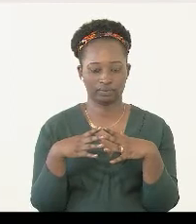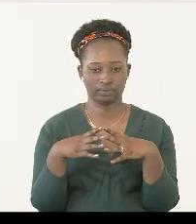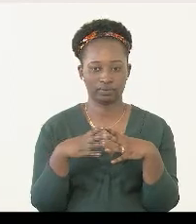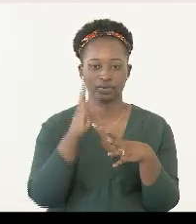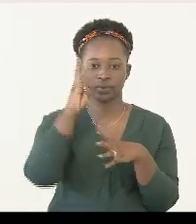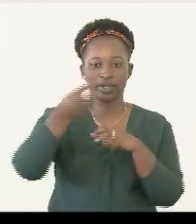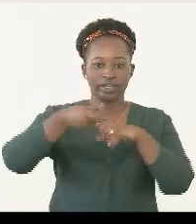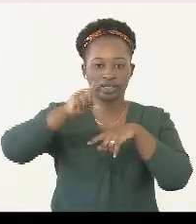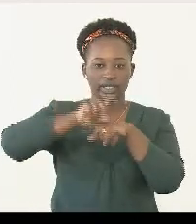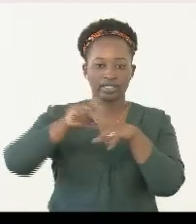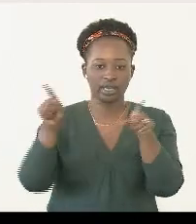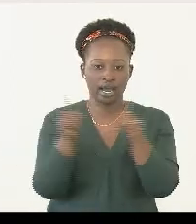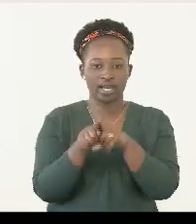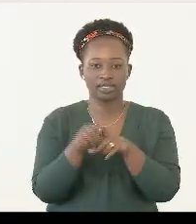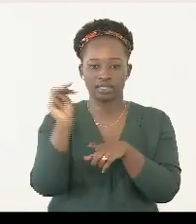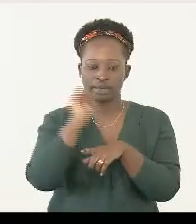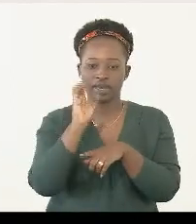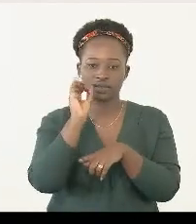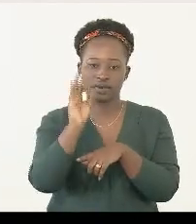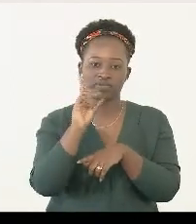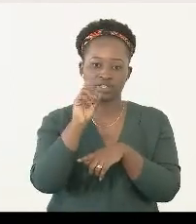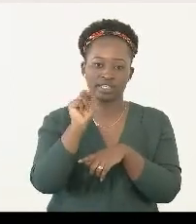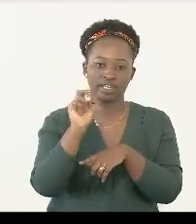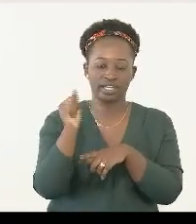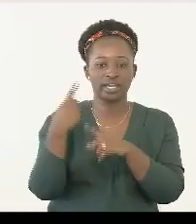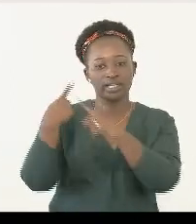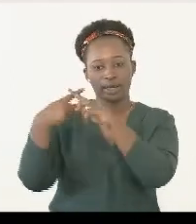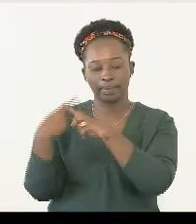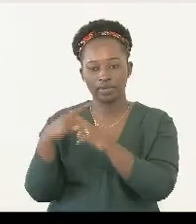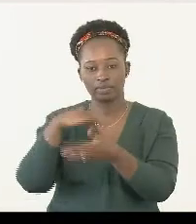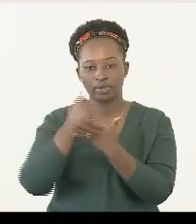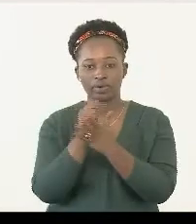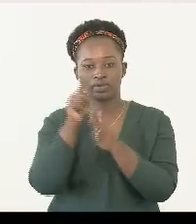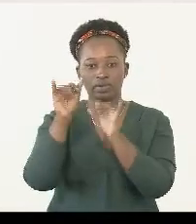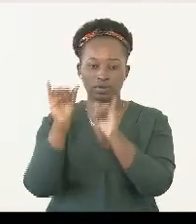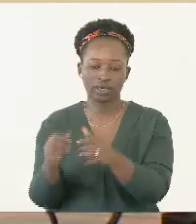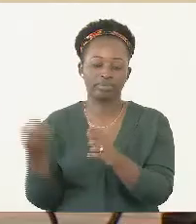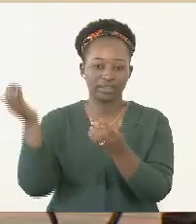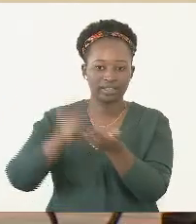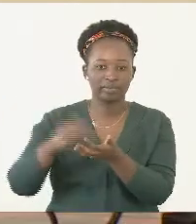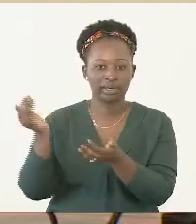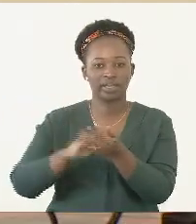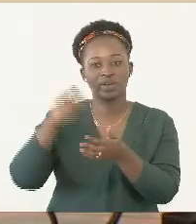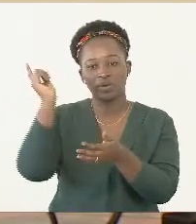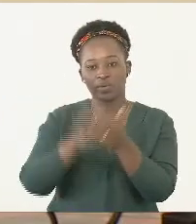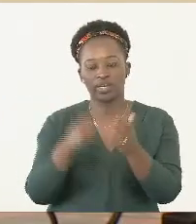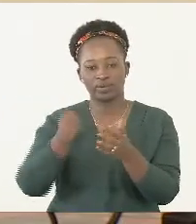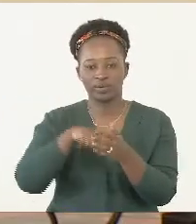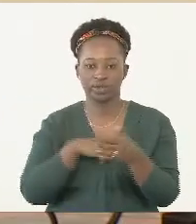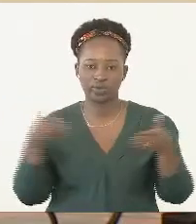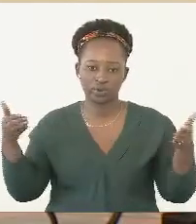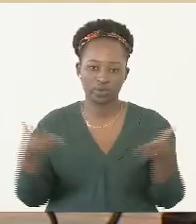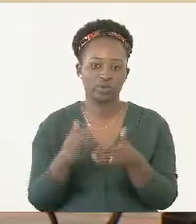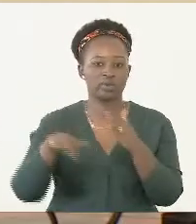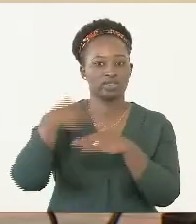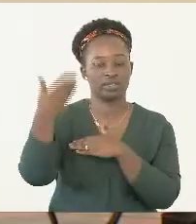will increase as the mass of DNA doubles because you keep duplicating what you introduced a